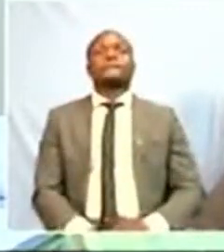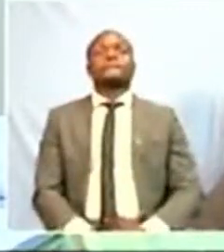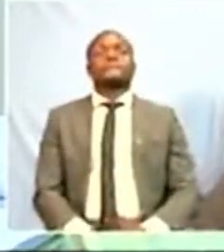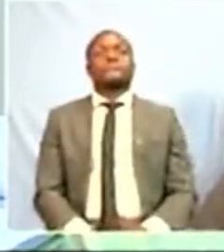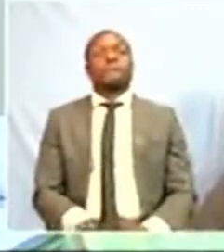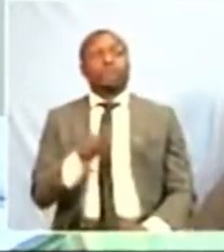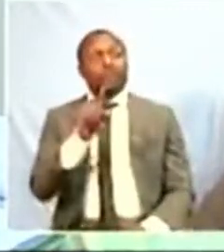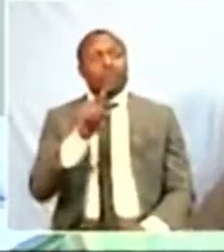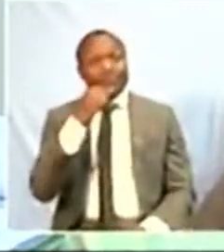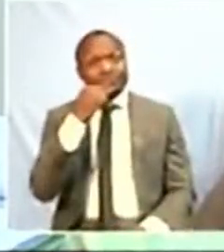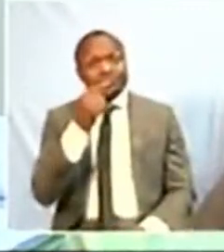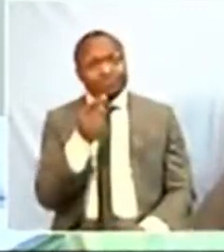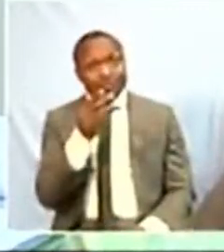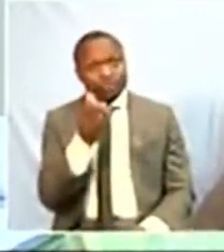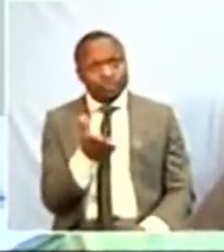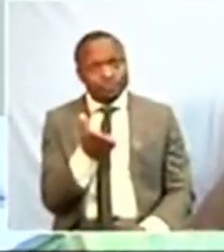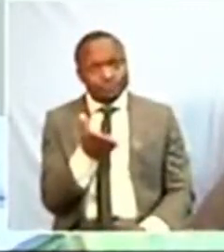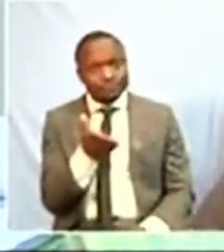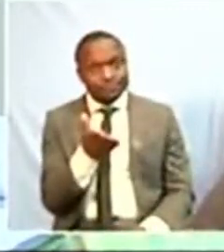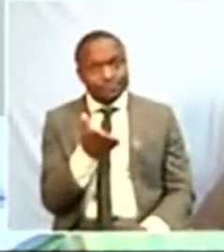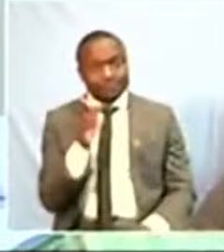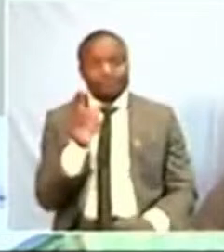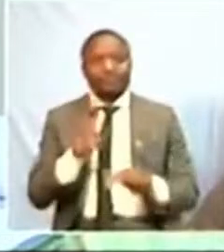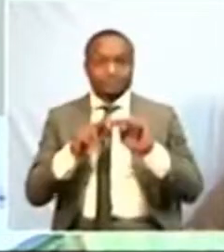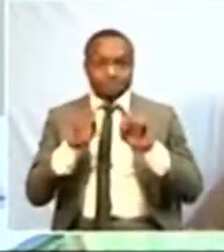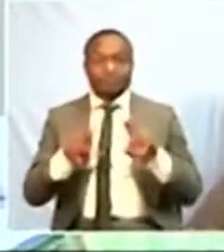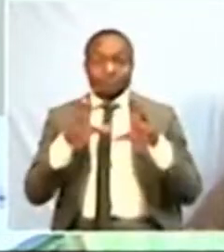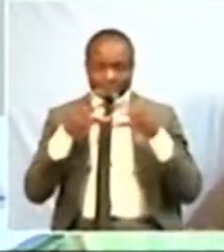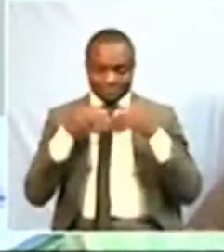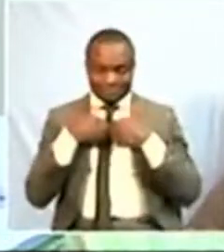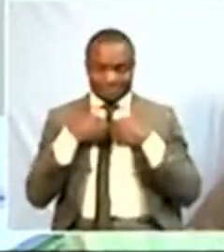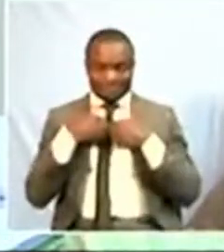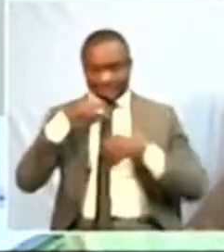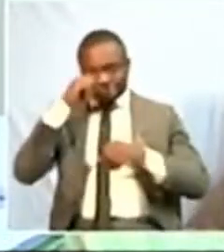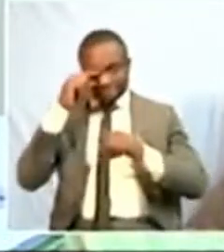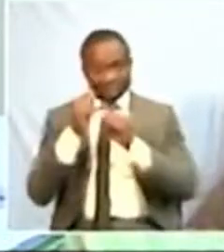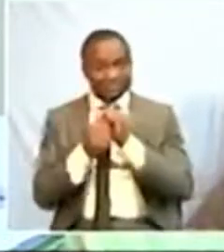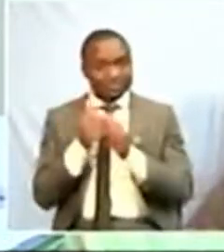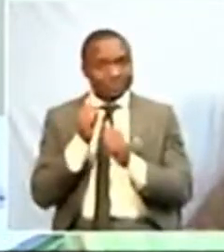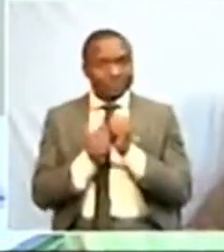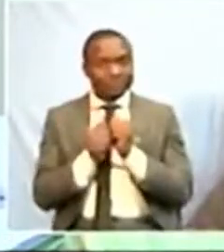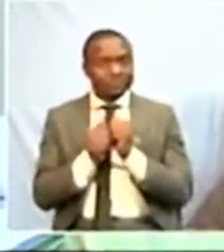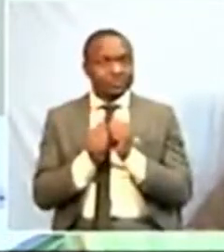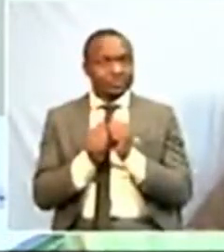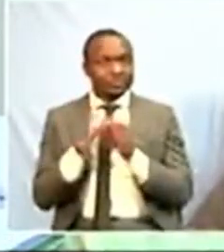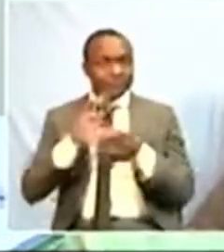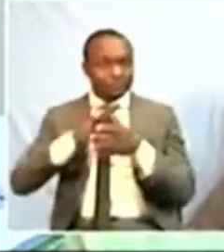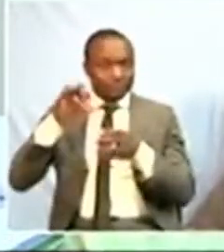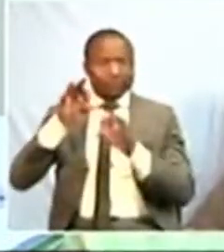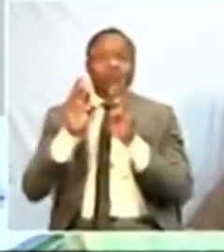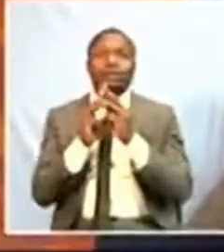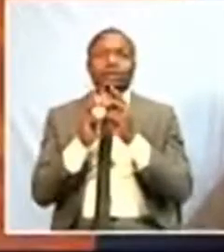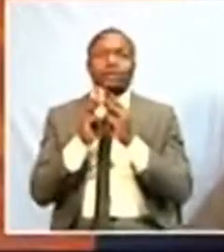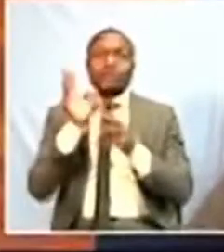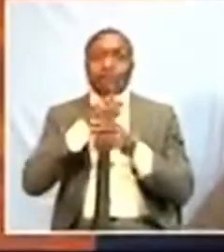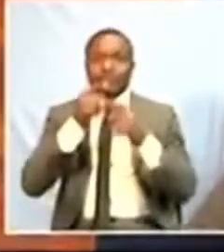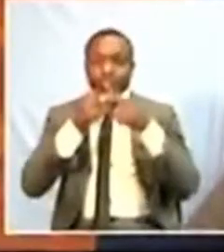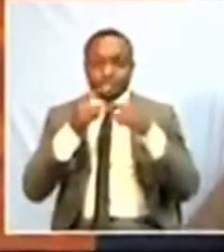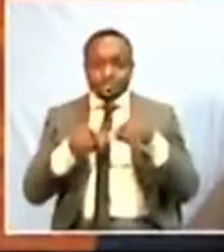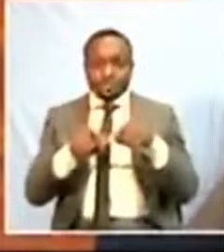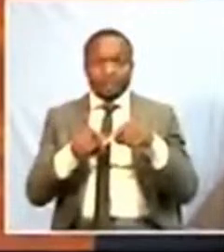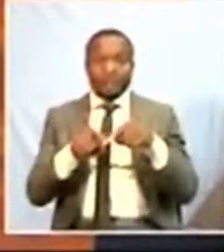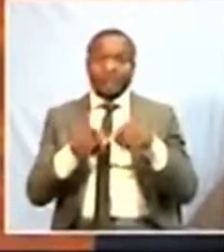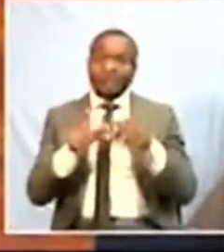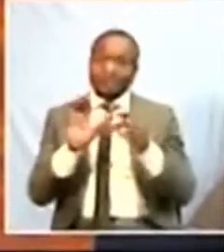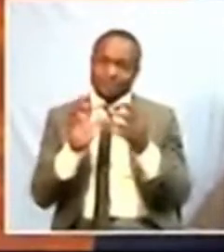are you confirming that? Chair, I'm confirming because the stakeholders meeting was held. No,